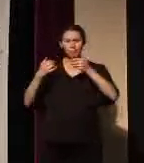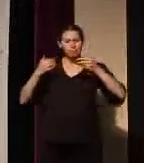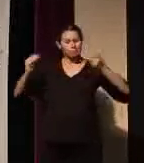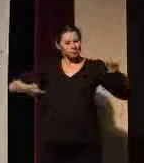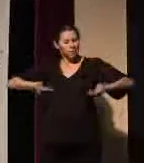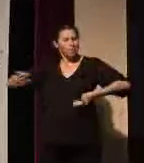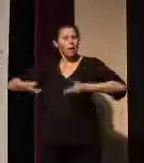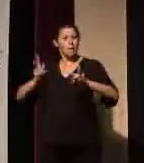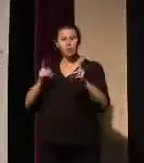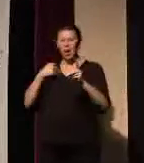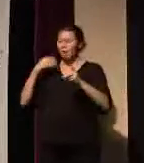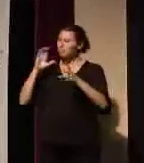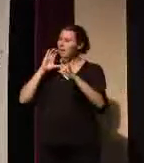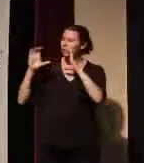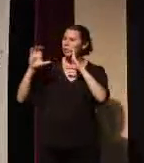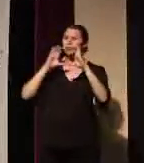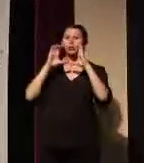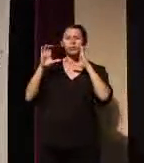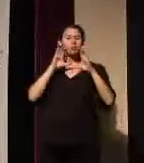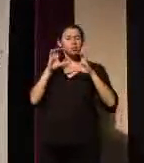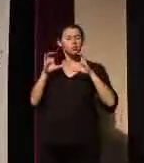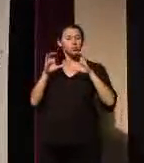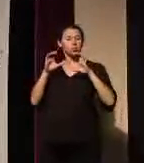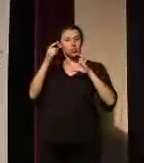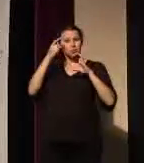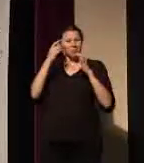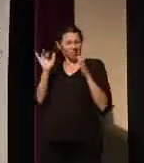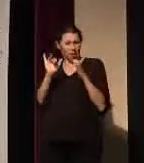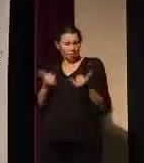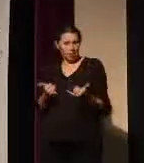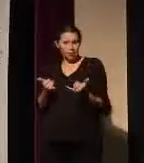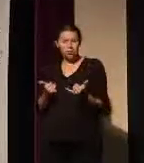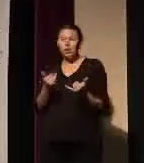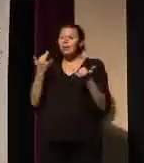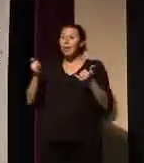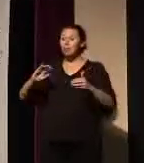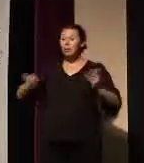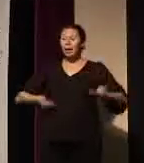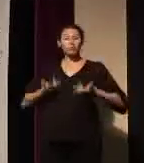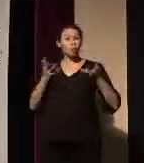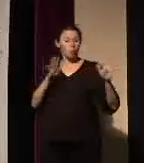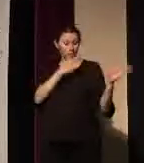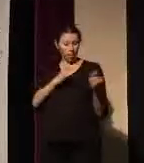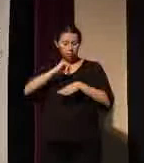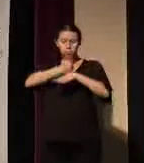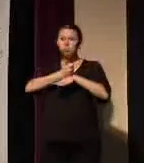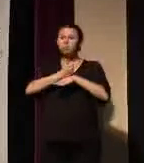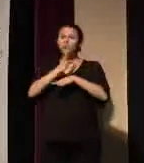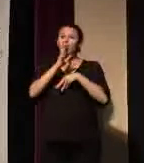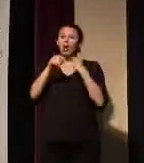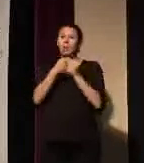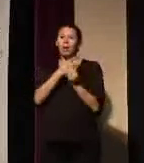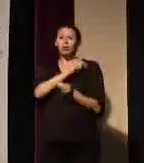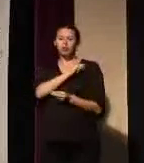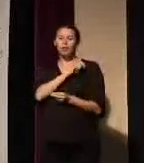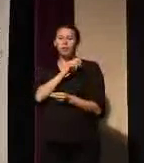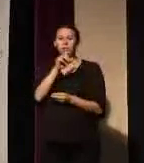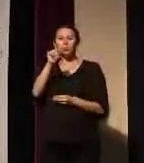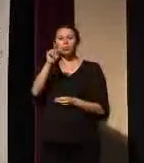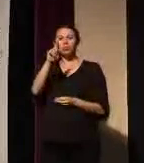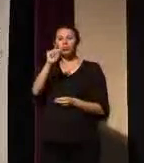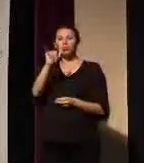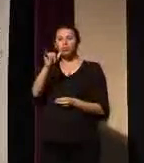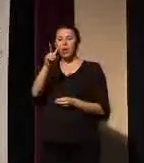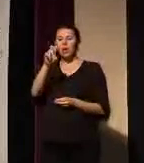and had our guest plan tonight to talk about the Trayvon Martin case. And unfortunately, in a